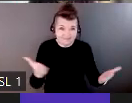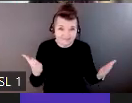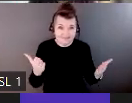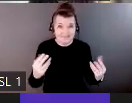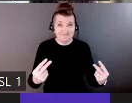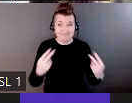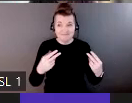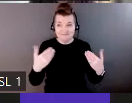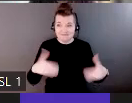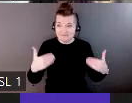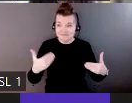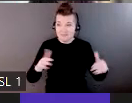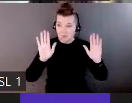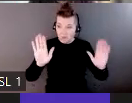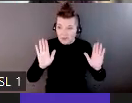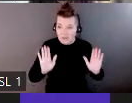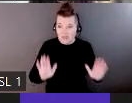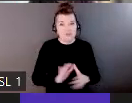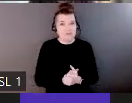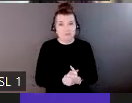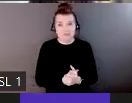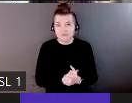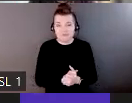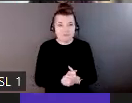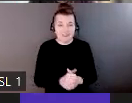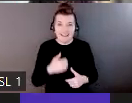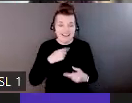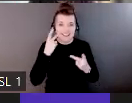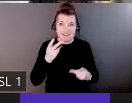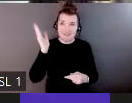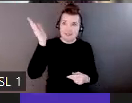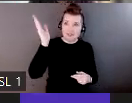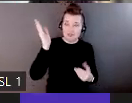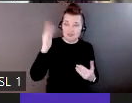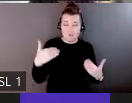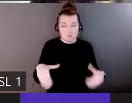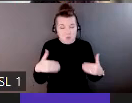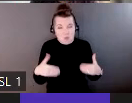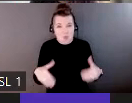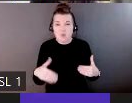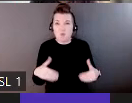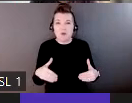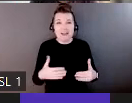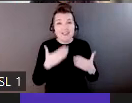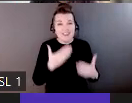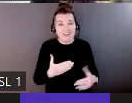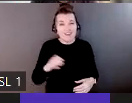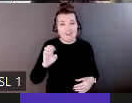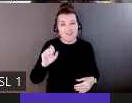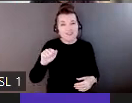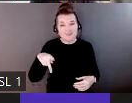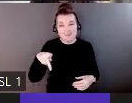great day. I saw the list of speakers and it was fantastic. So thank you to Elder Abuse Prevention Ontario,